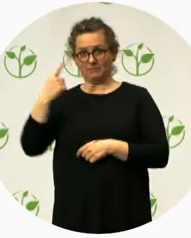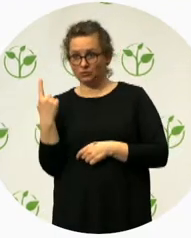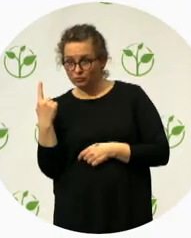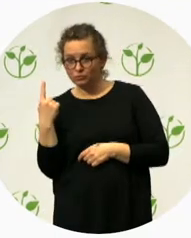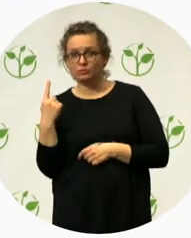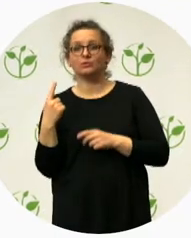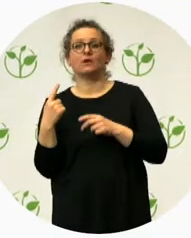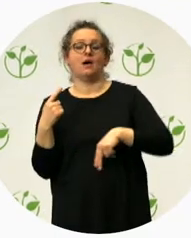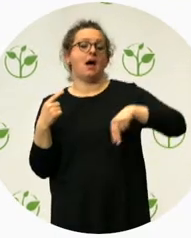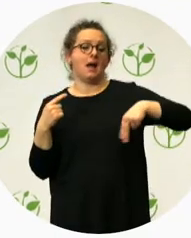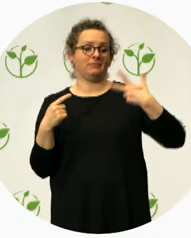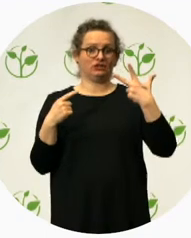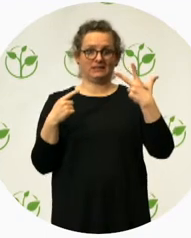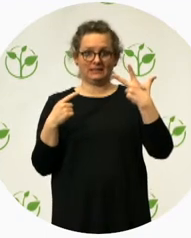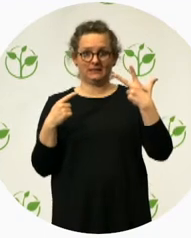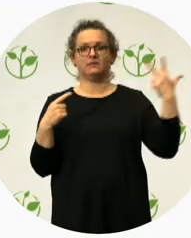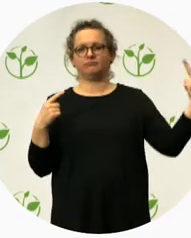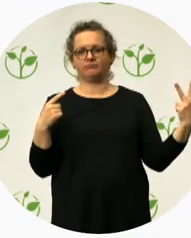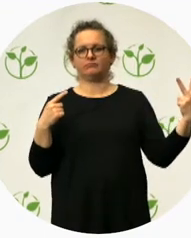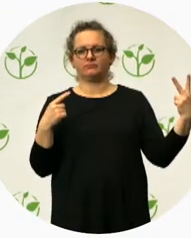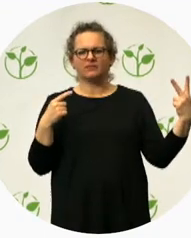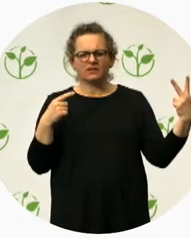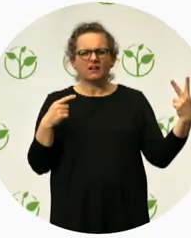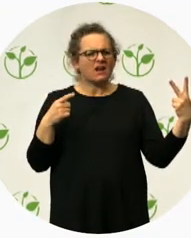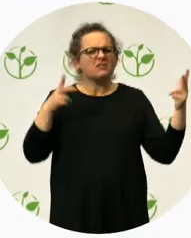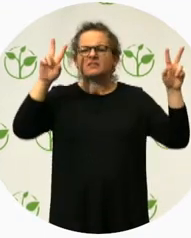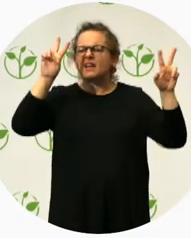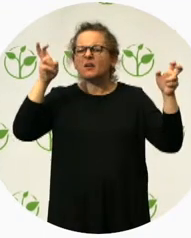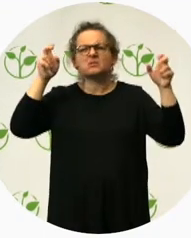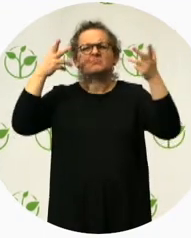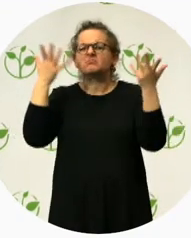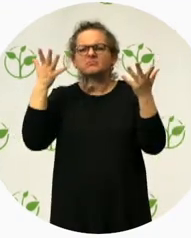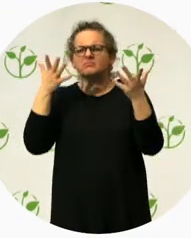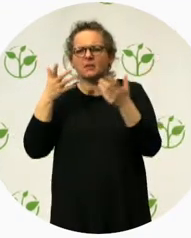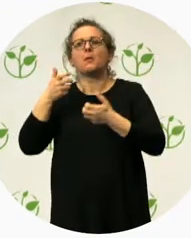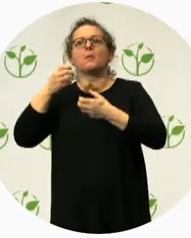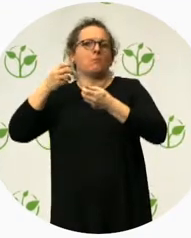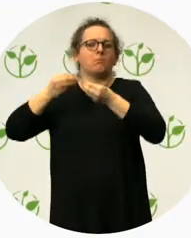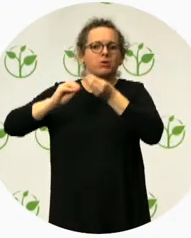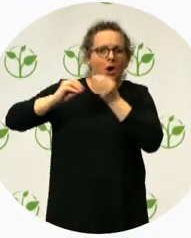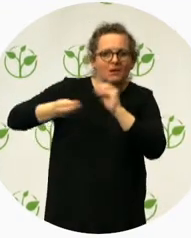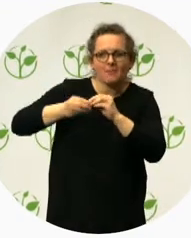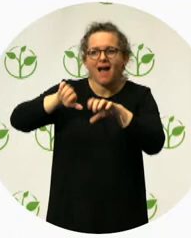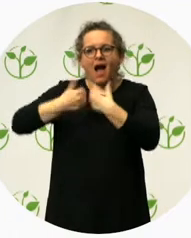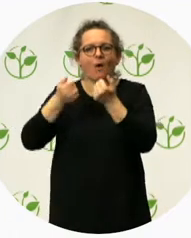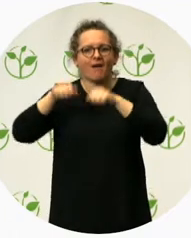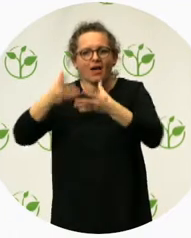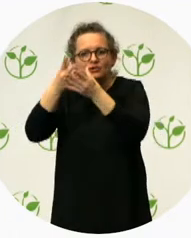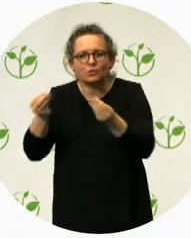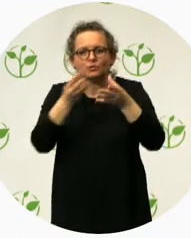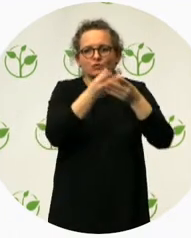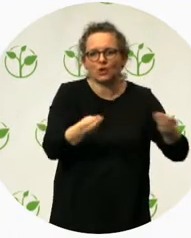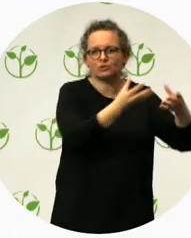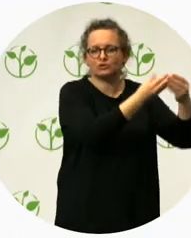most of the presentations are on innovative practices and policies. M2 is more on forums of policymakers. So